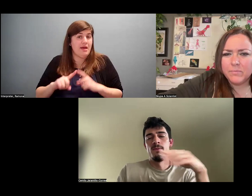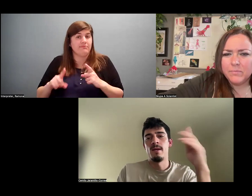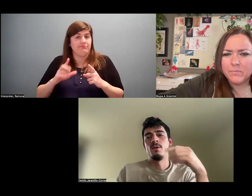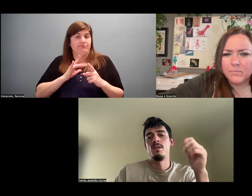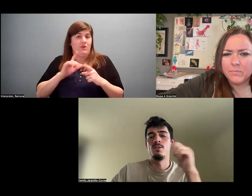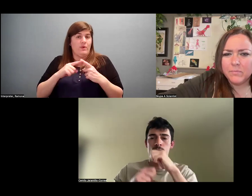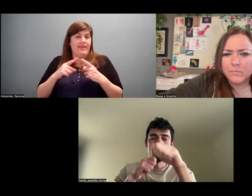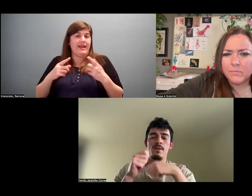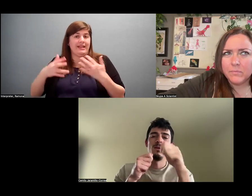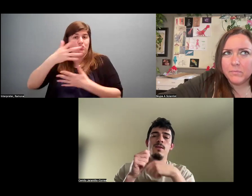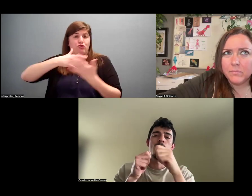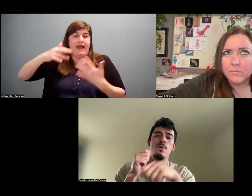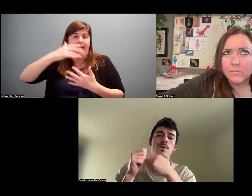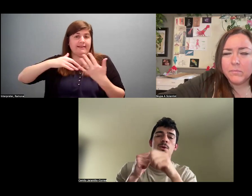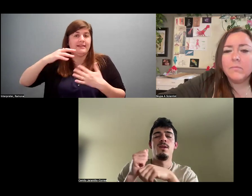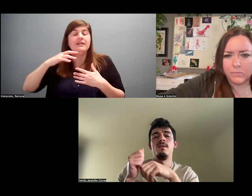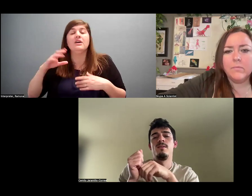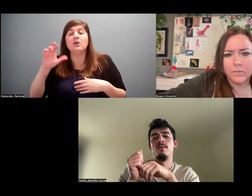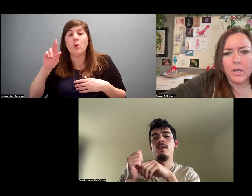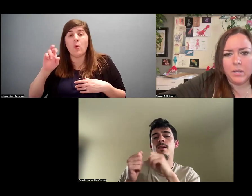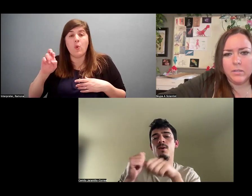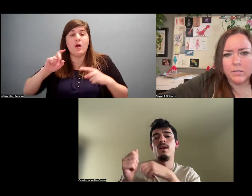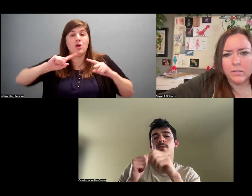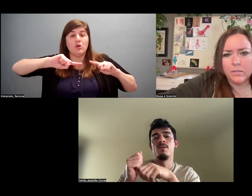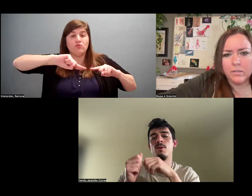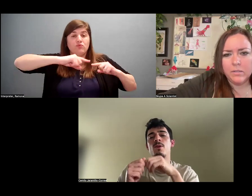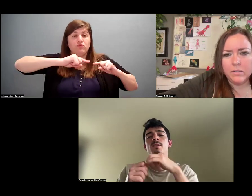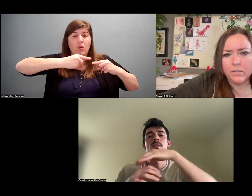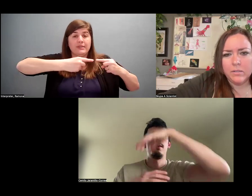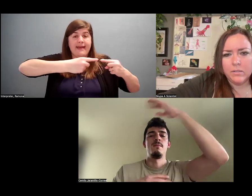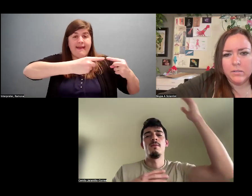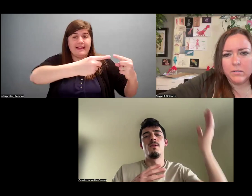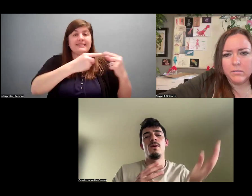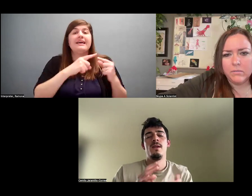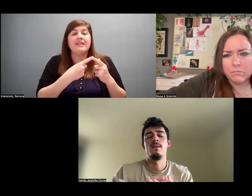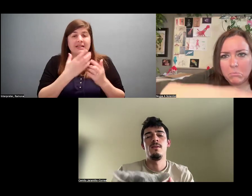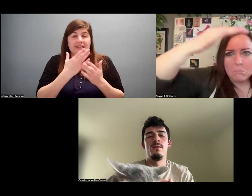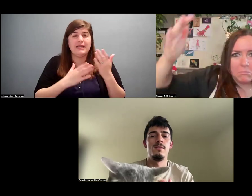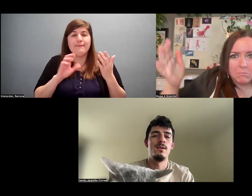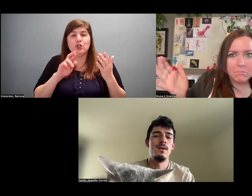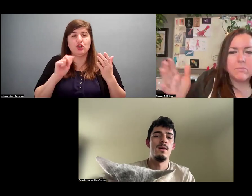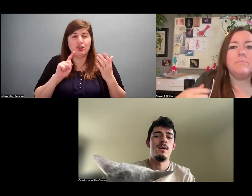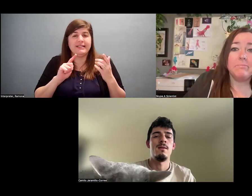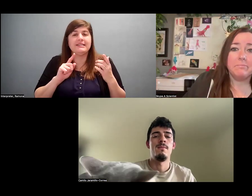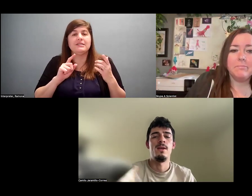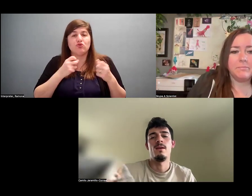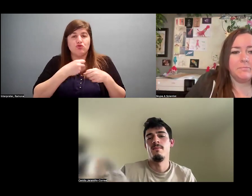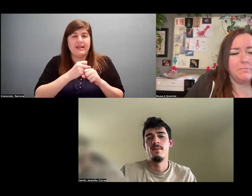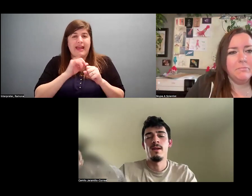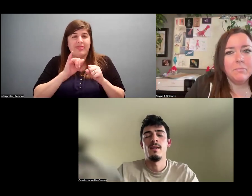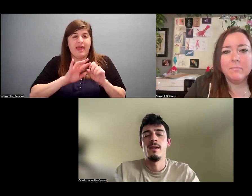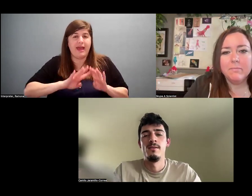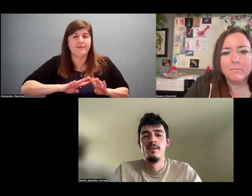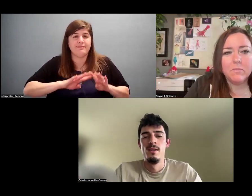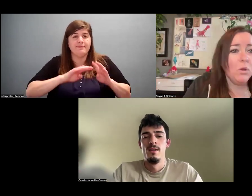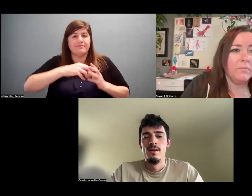come from that rotation. So when the core rotates, it Uh-huh. creates some currents that then create these yeah,